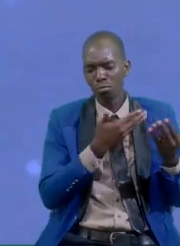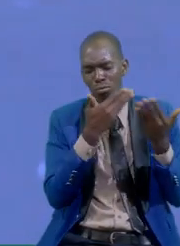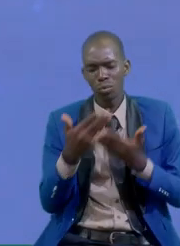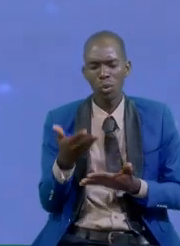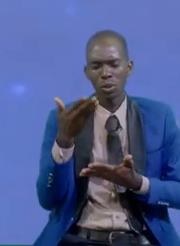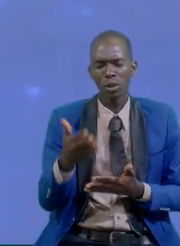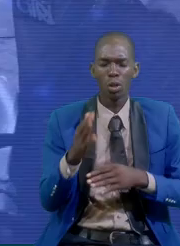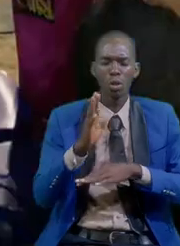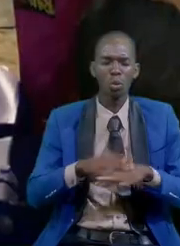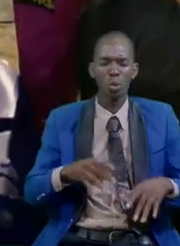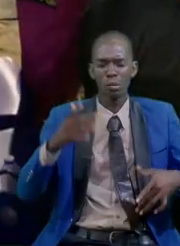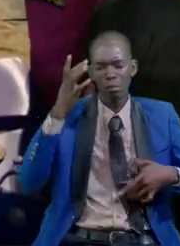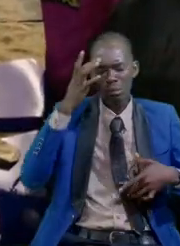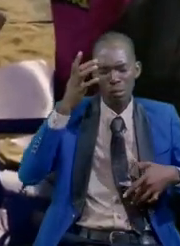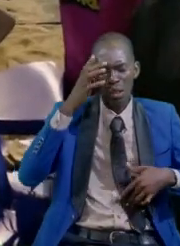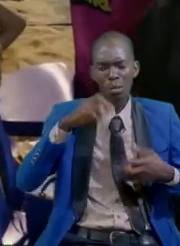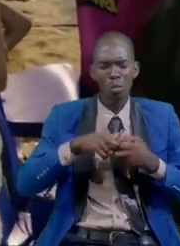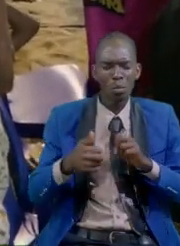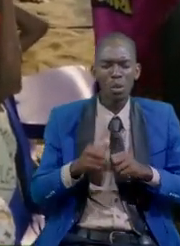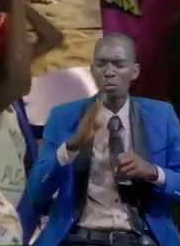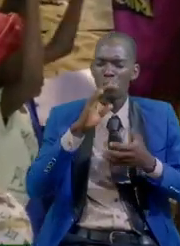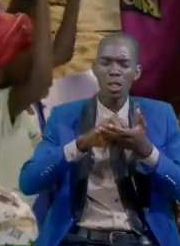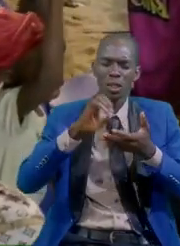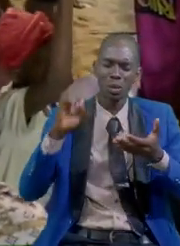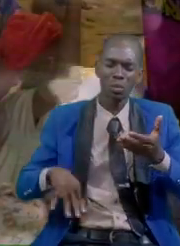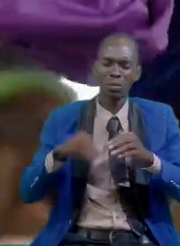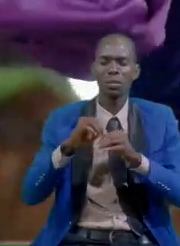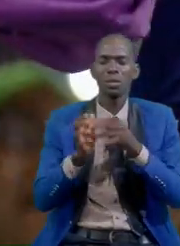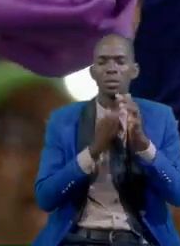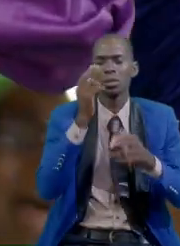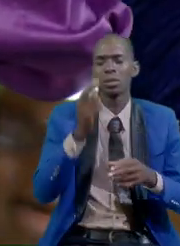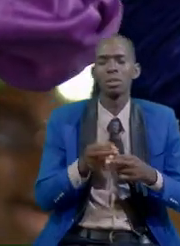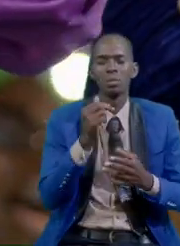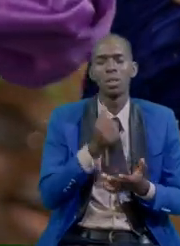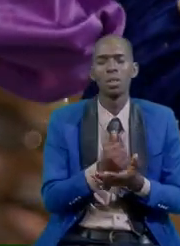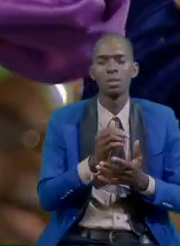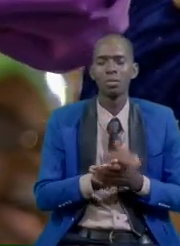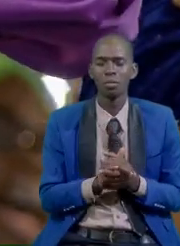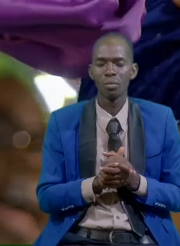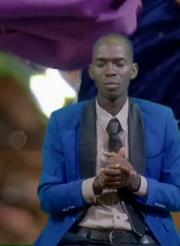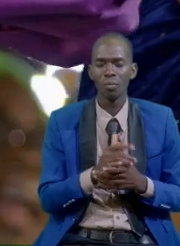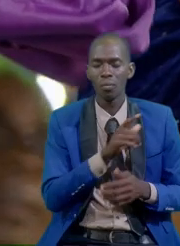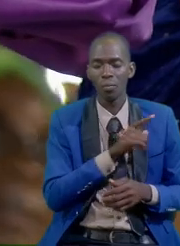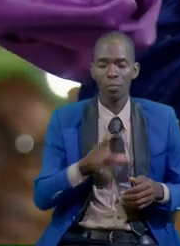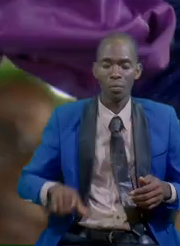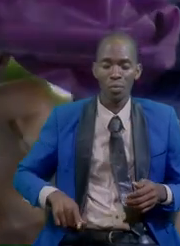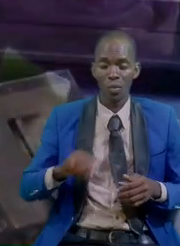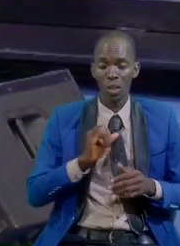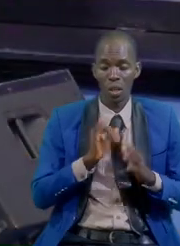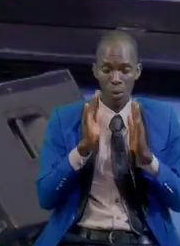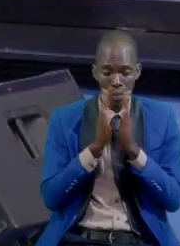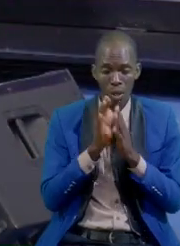called infirmity, be removed in Jesus' name. Lord, I pray